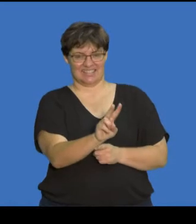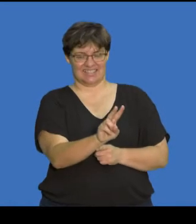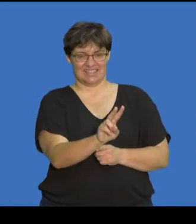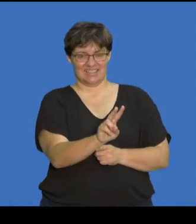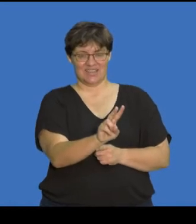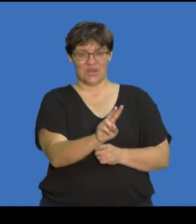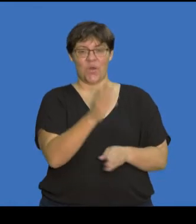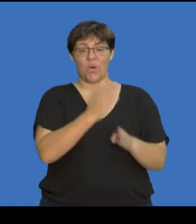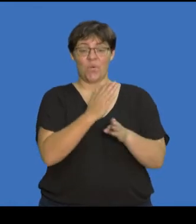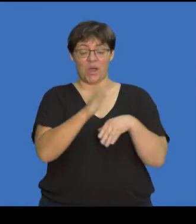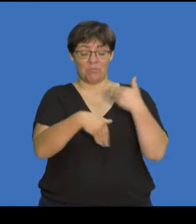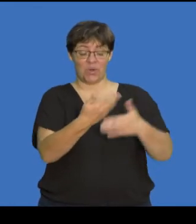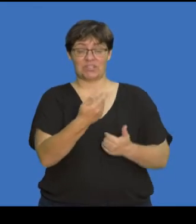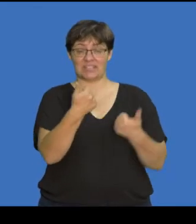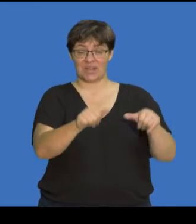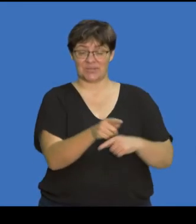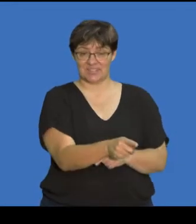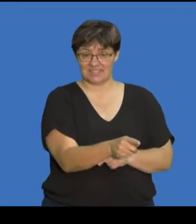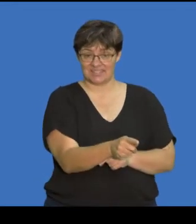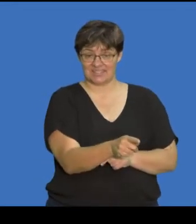my work in process account,